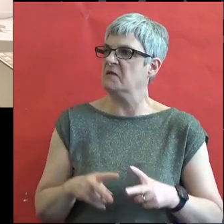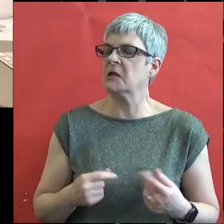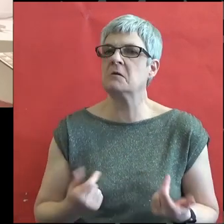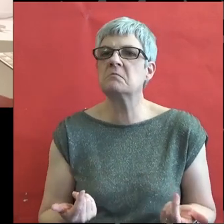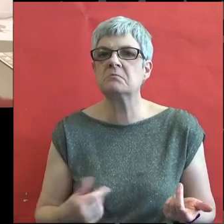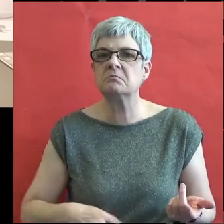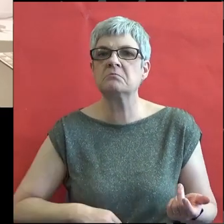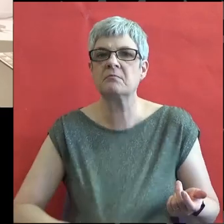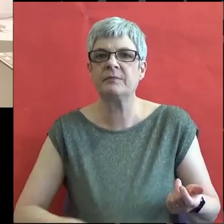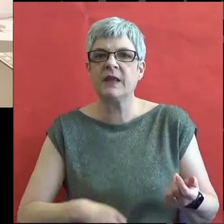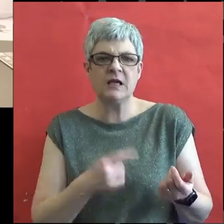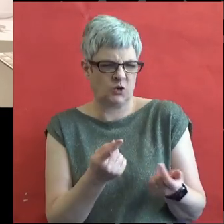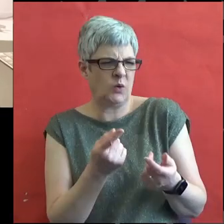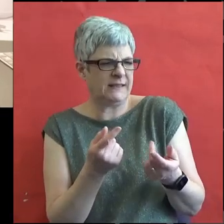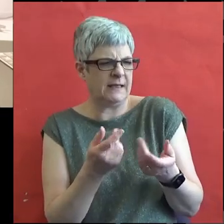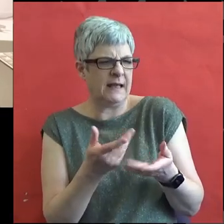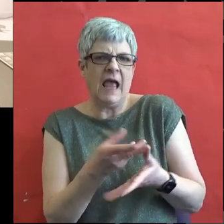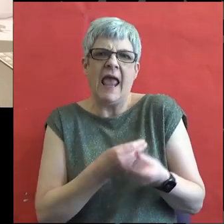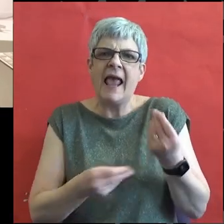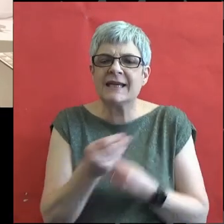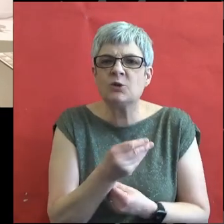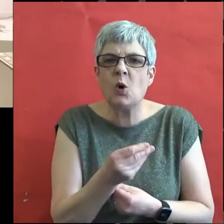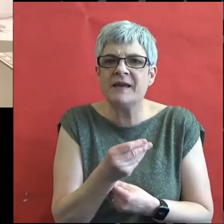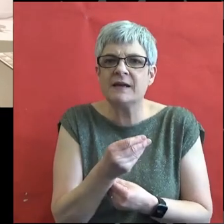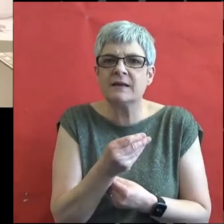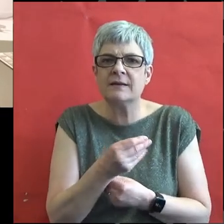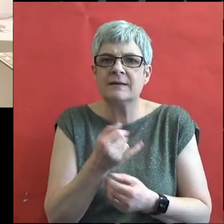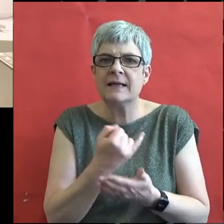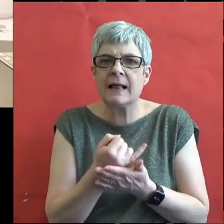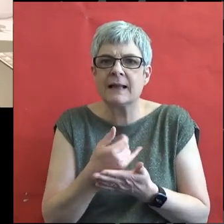This is economic neglect of the faithful,